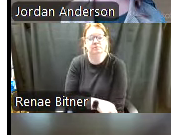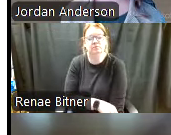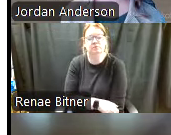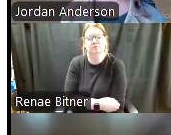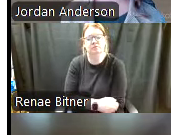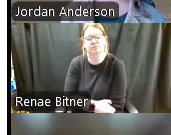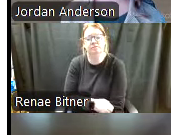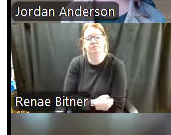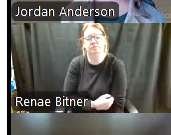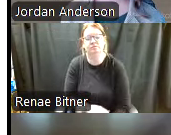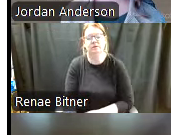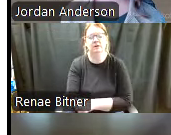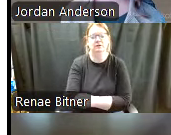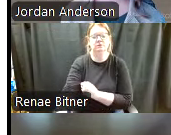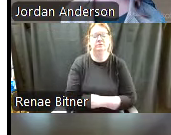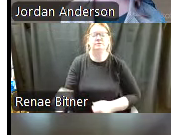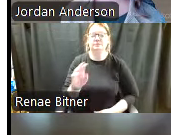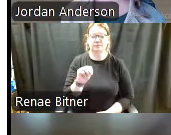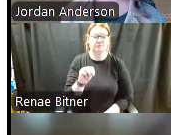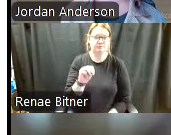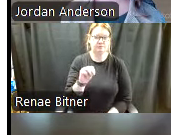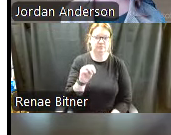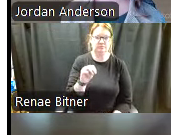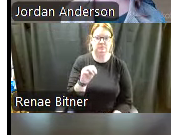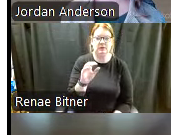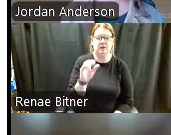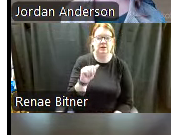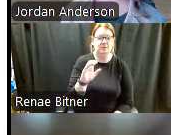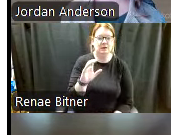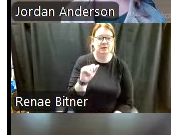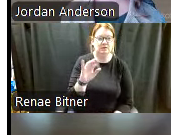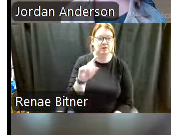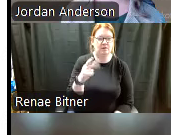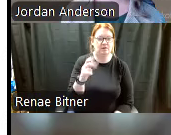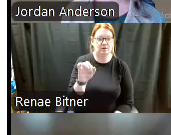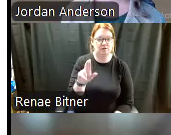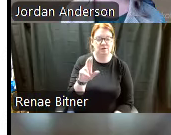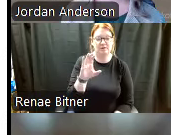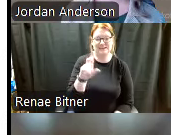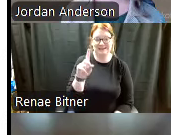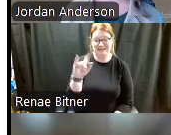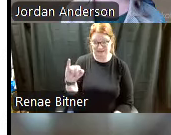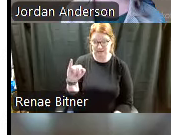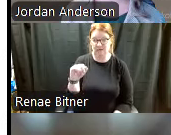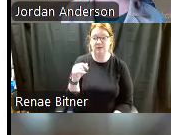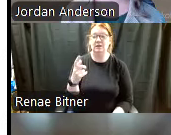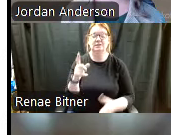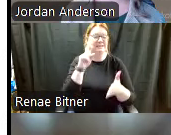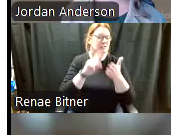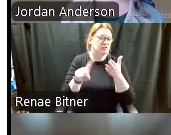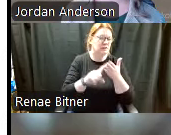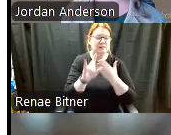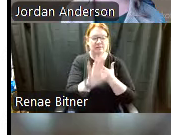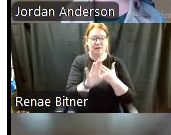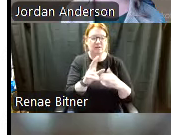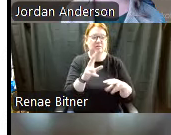Okay. We also do the MacArthur Communication Developmental Inventory for our kiddos. We're keeping a track of their language development,